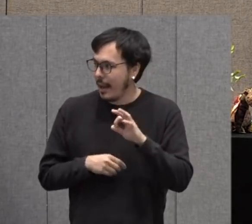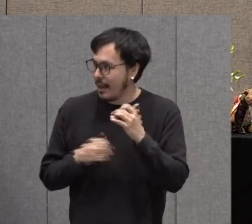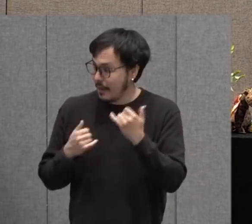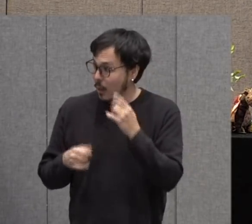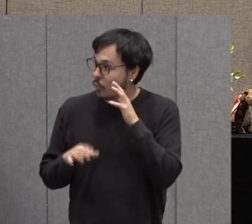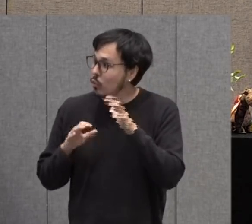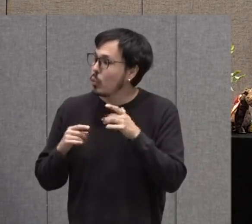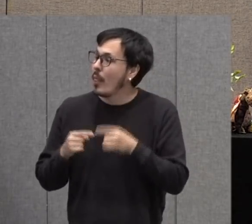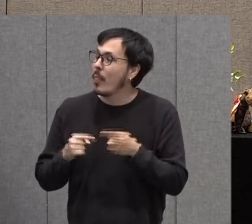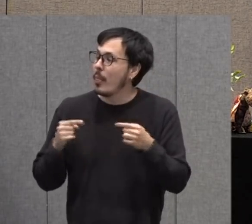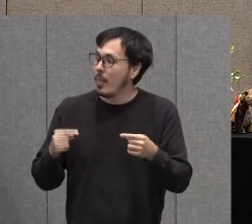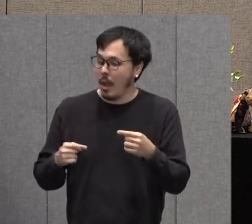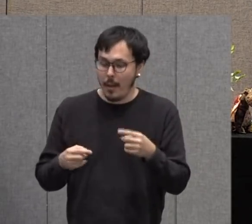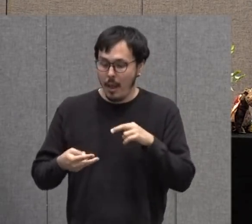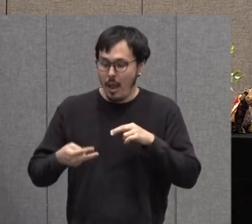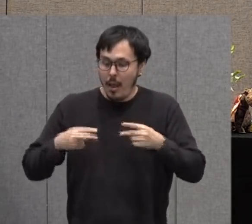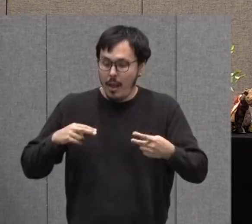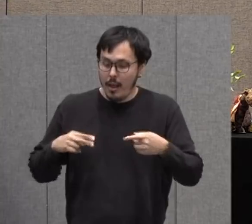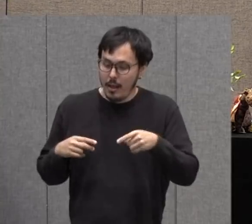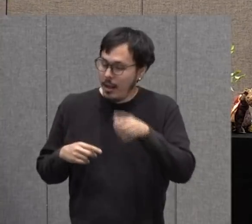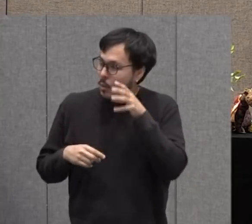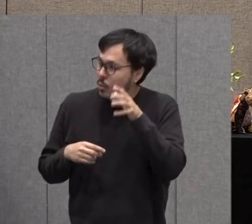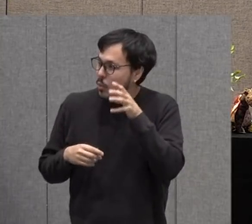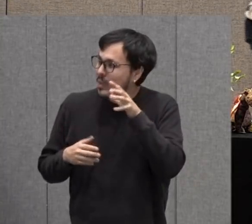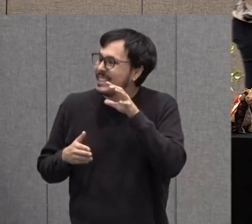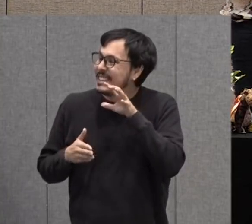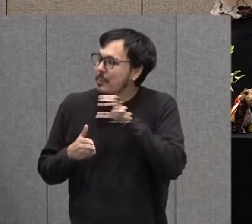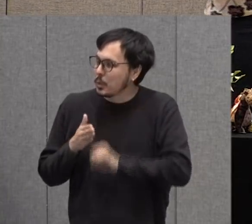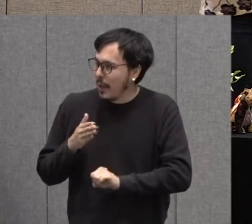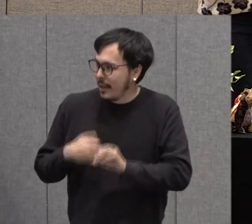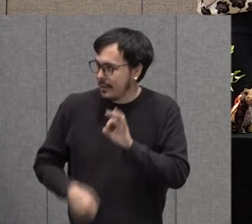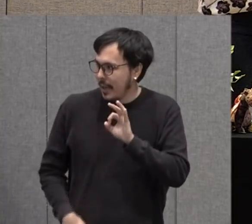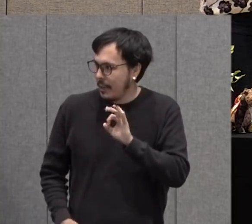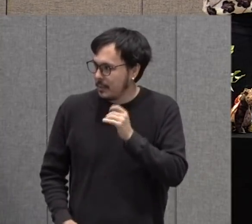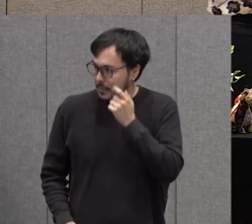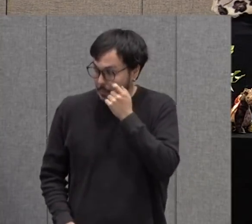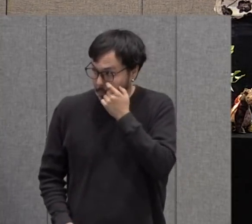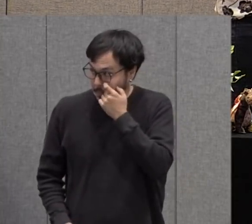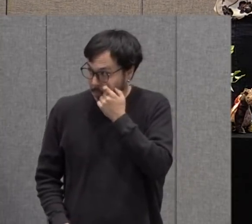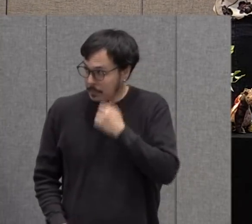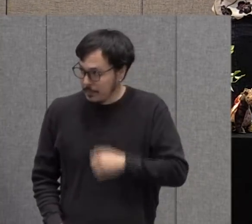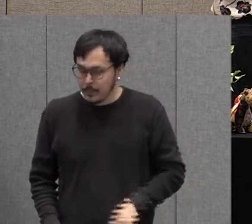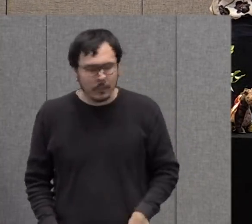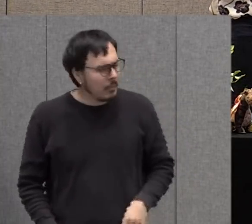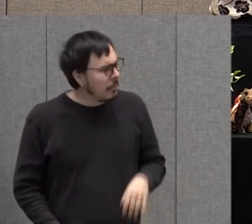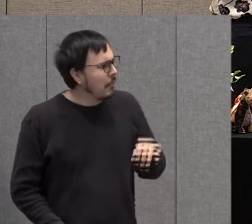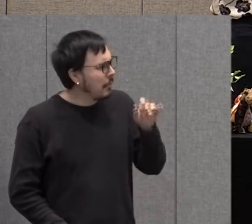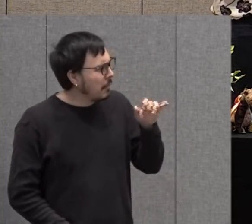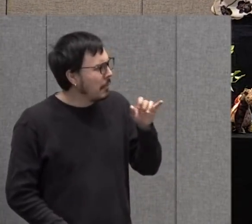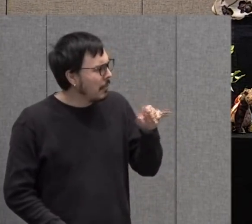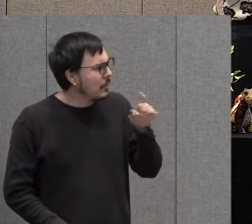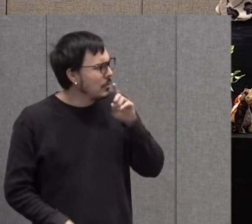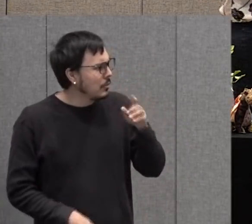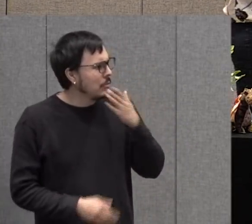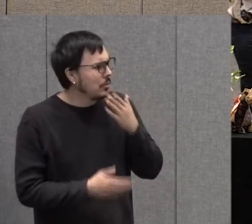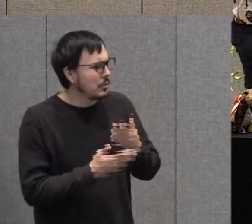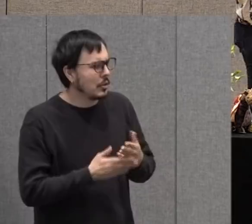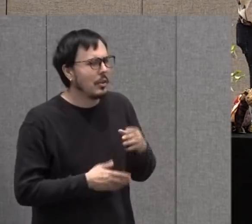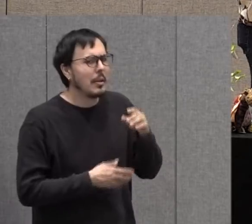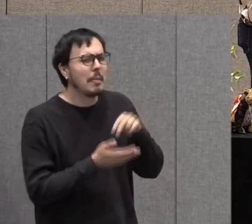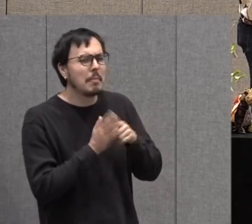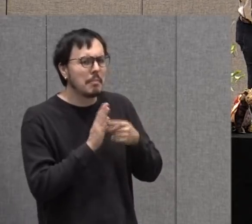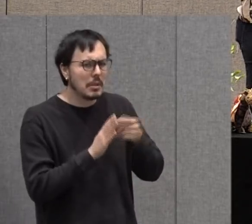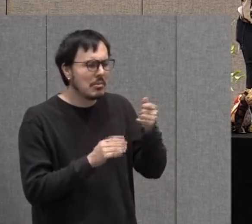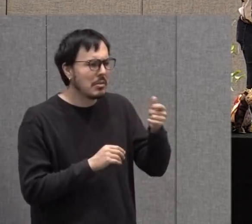do the opposite. We're going to subtract 9. Oh, okay. You know, So- that's a really good thing. So if you hold